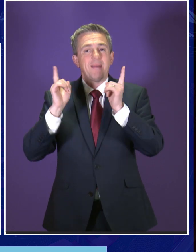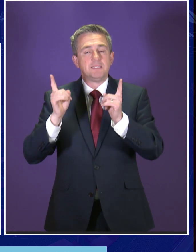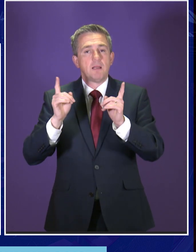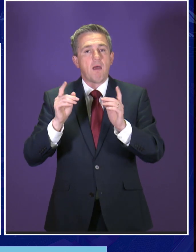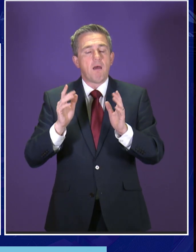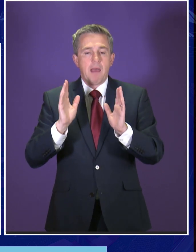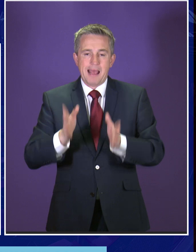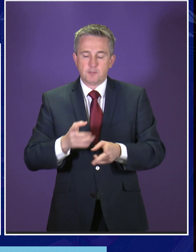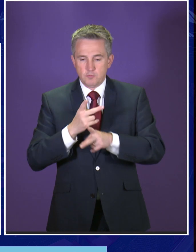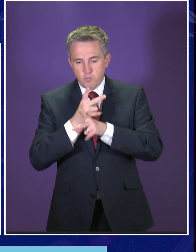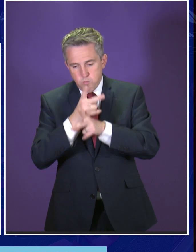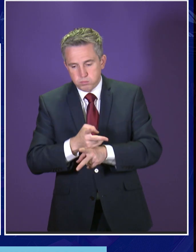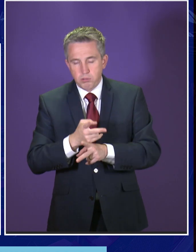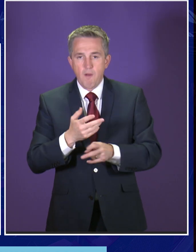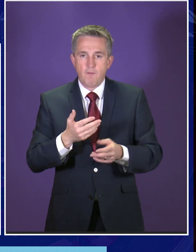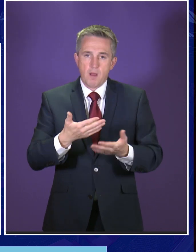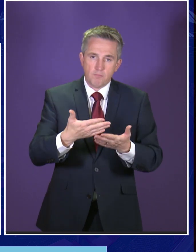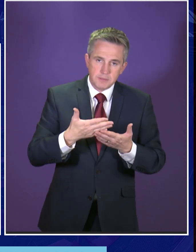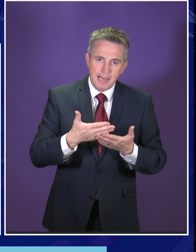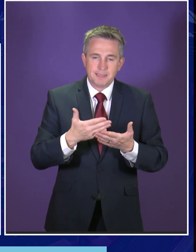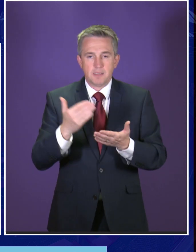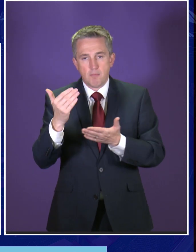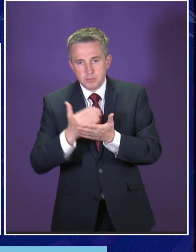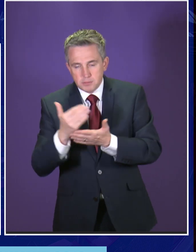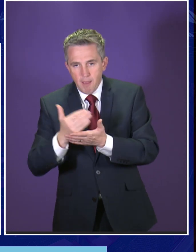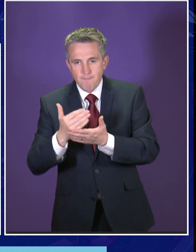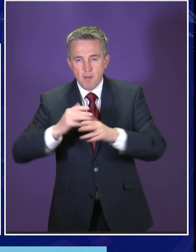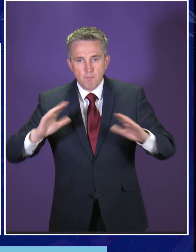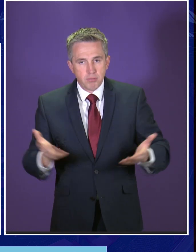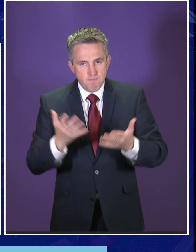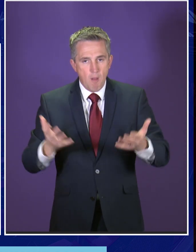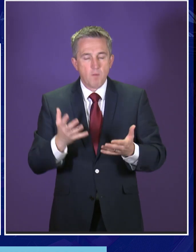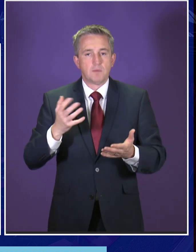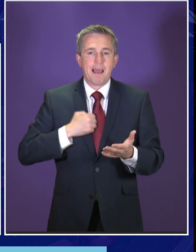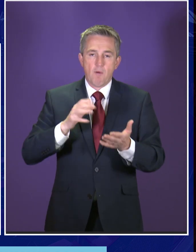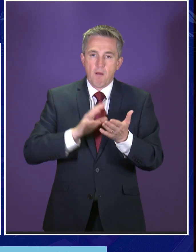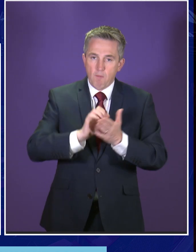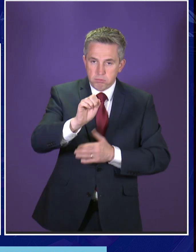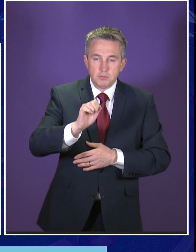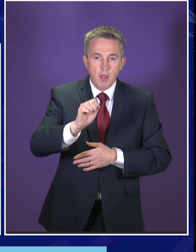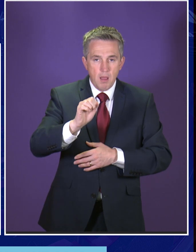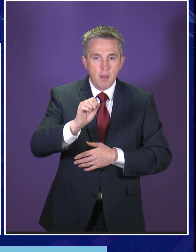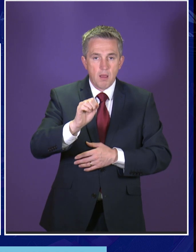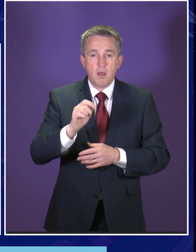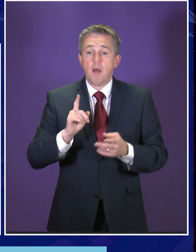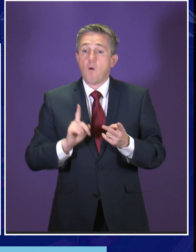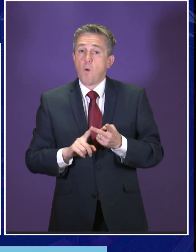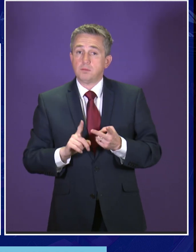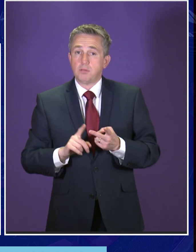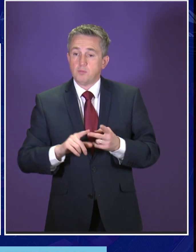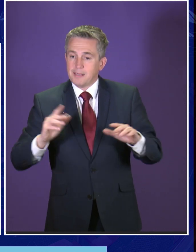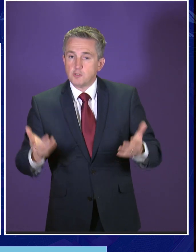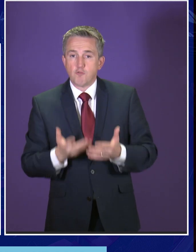mandated to protect, preserve, and promote Nigerians' culture, as well as encourage development of technology